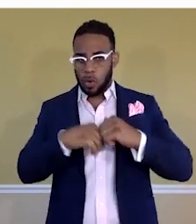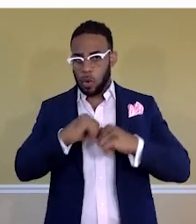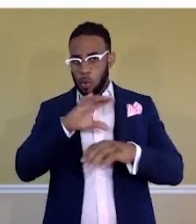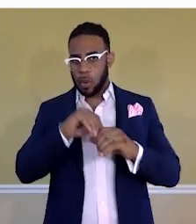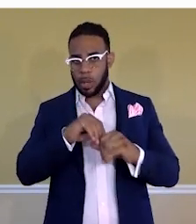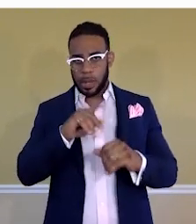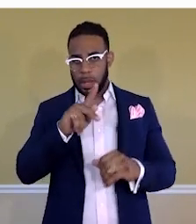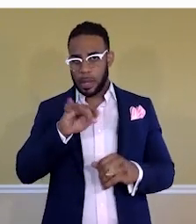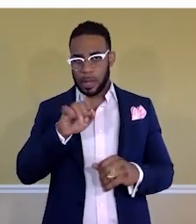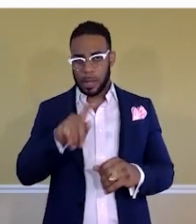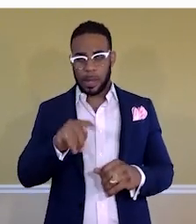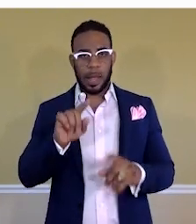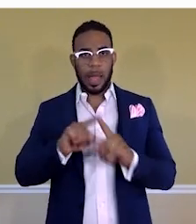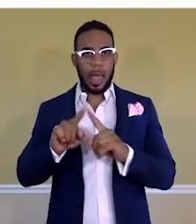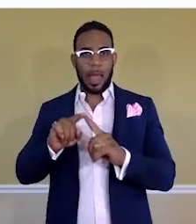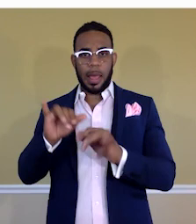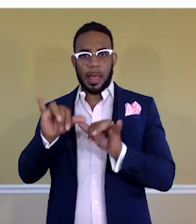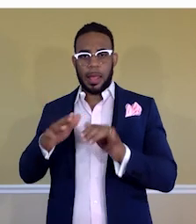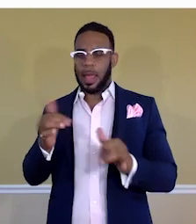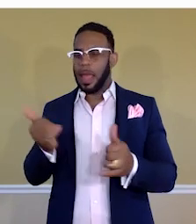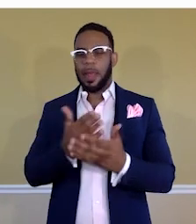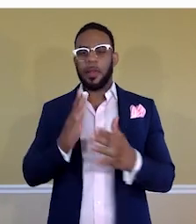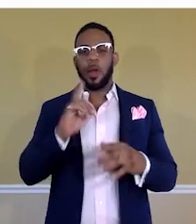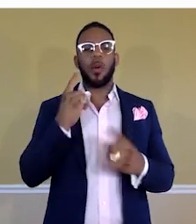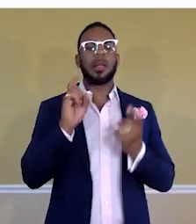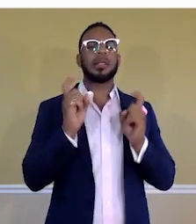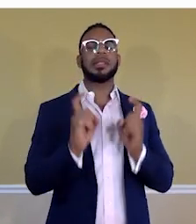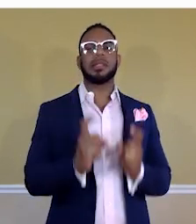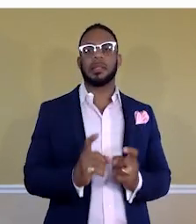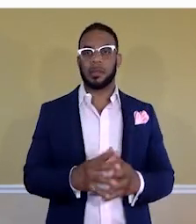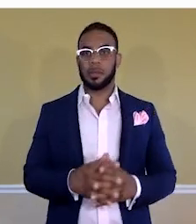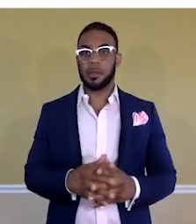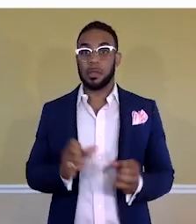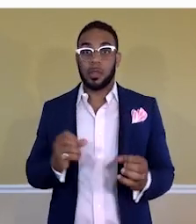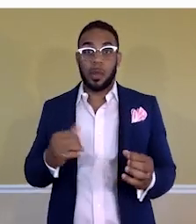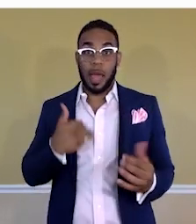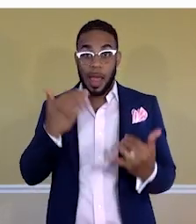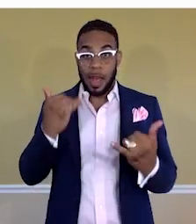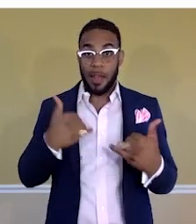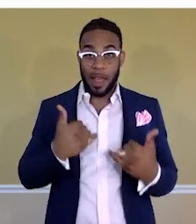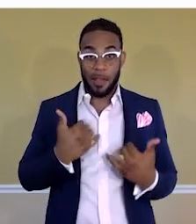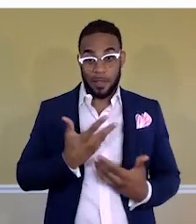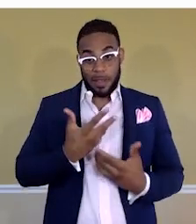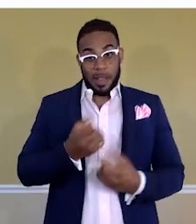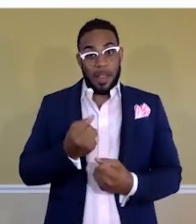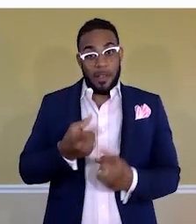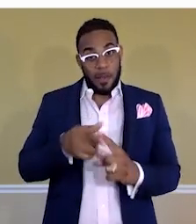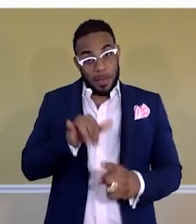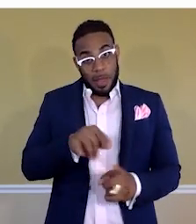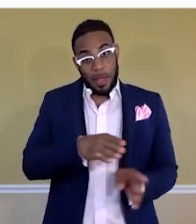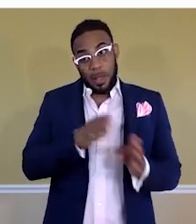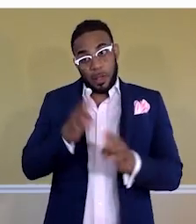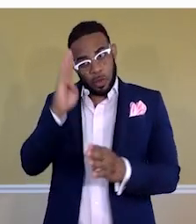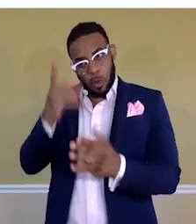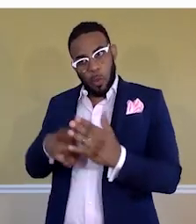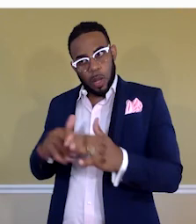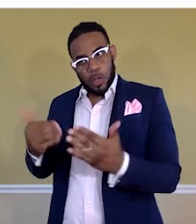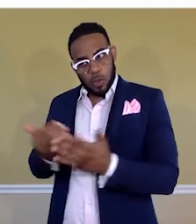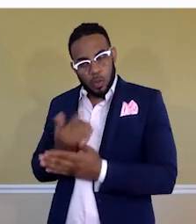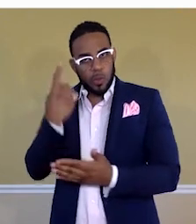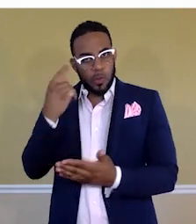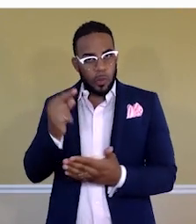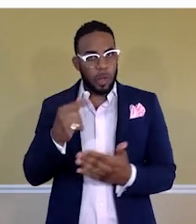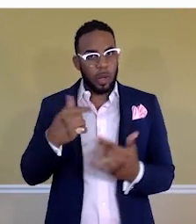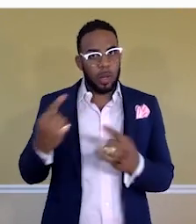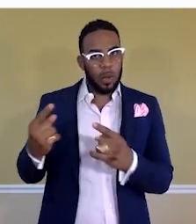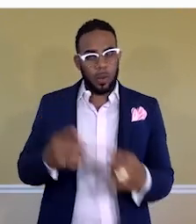the chaos. As an engineer, everything is always changing. So I now have confidence from that to know what to move forward